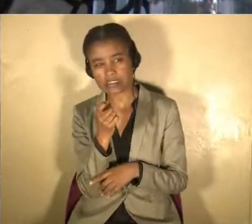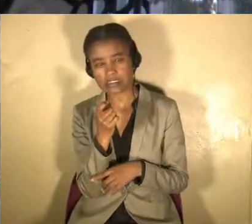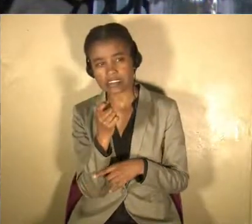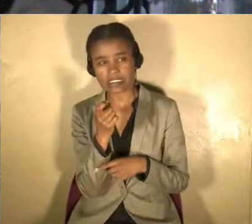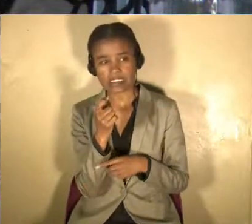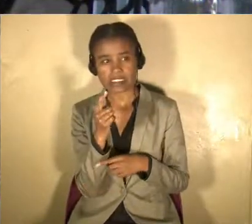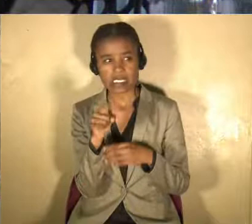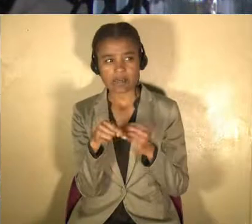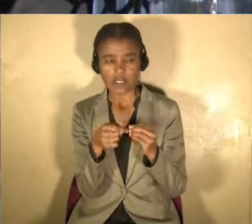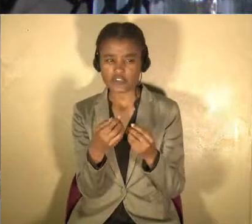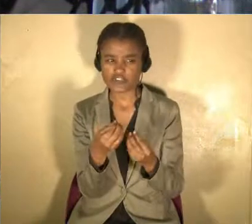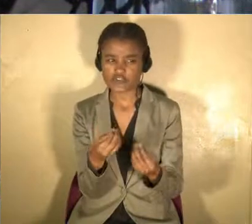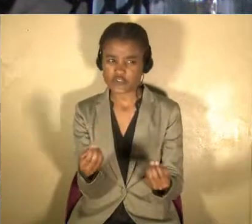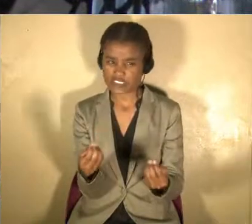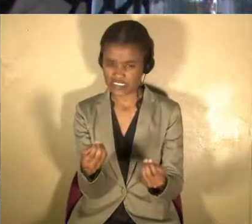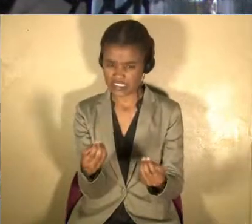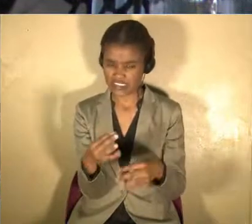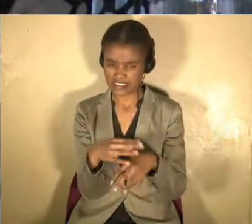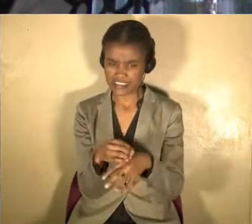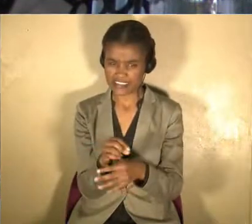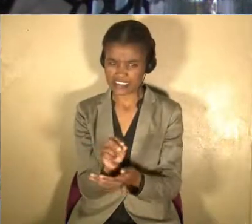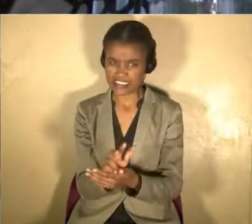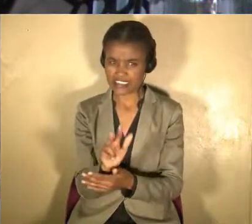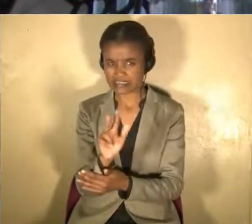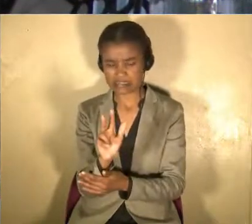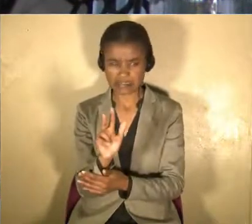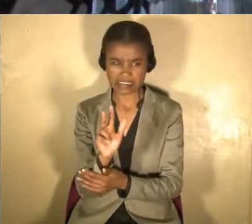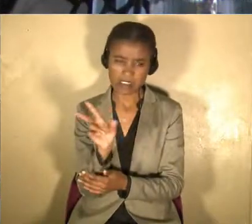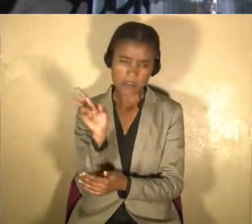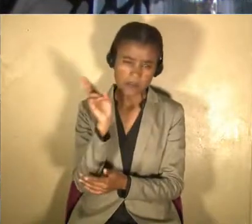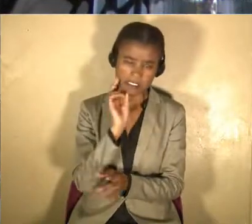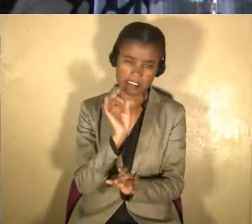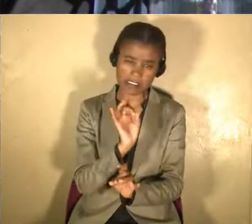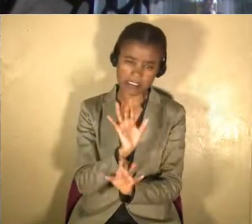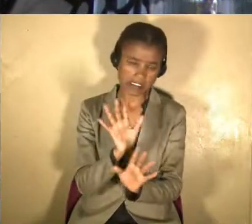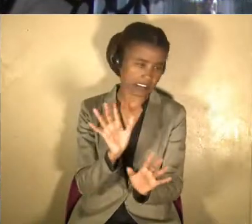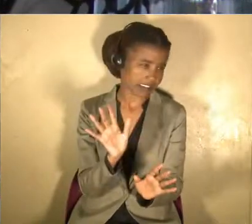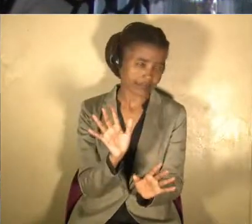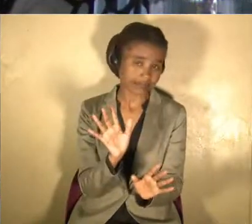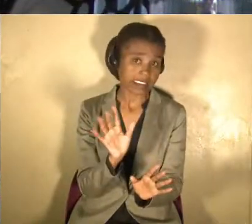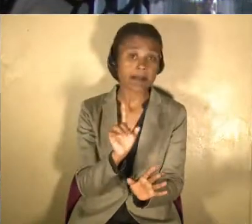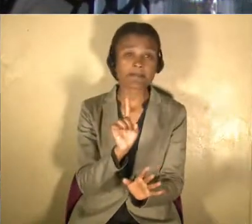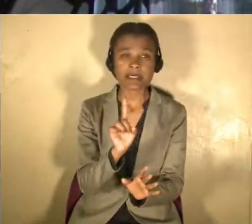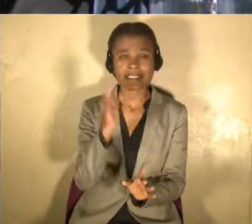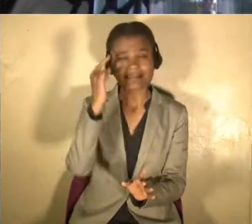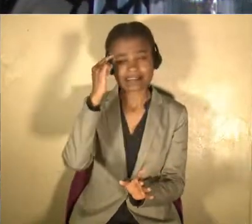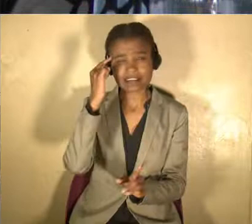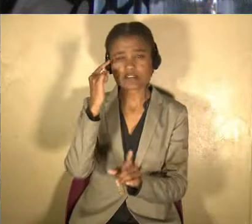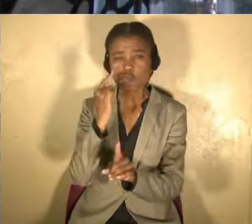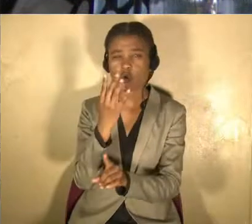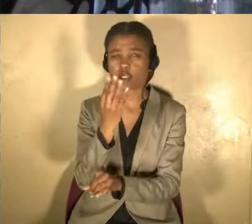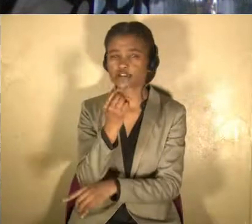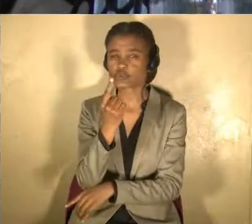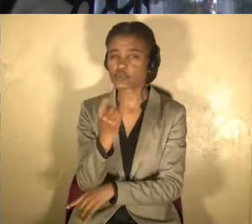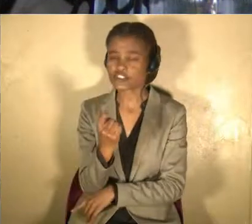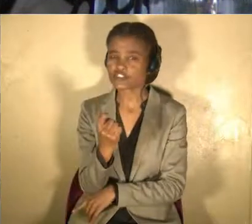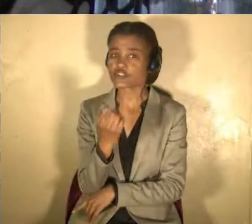are 18 years. But I'm taking it, you probably wanted to know,